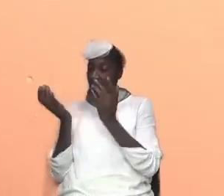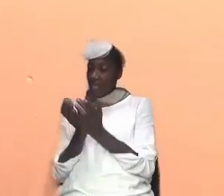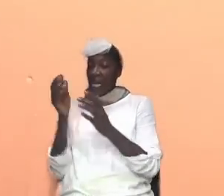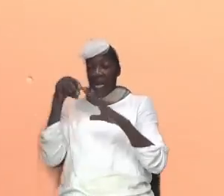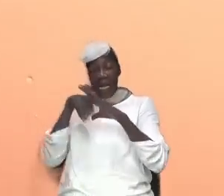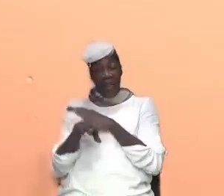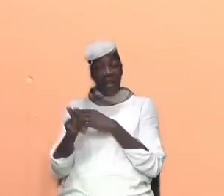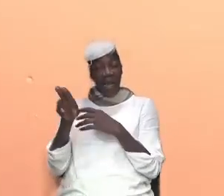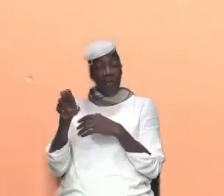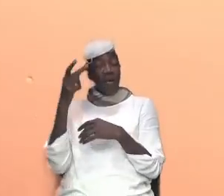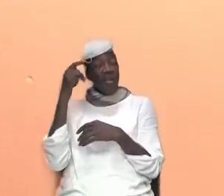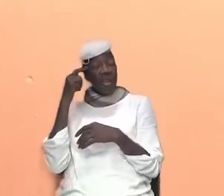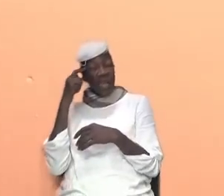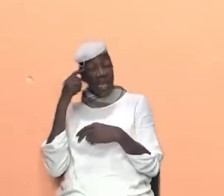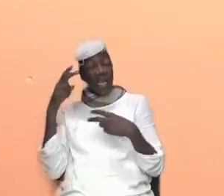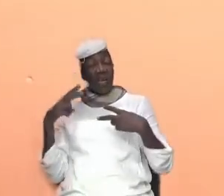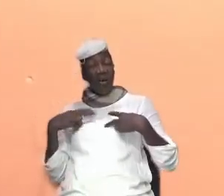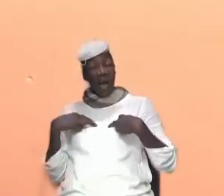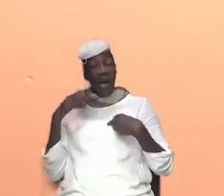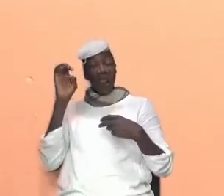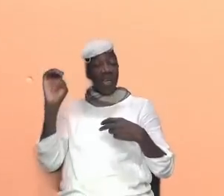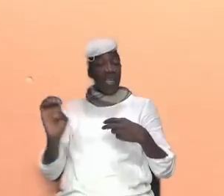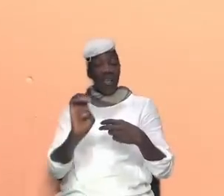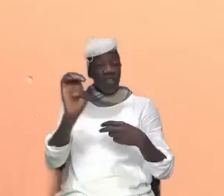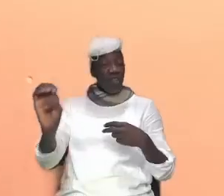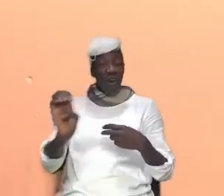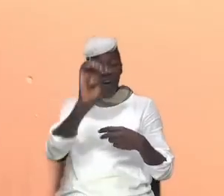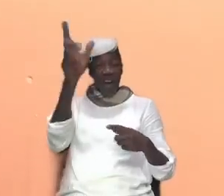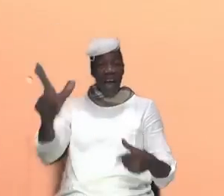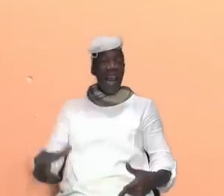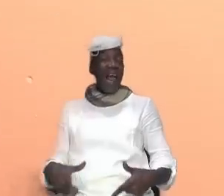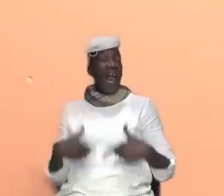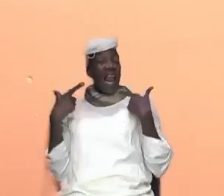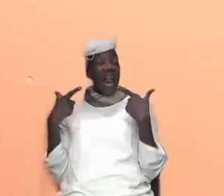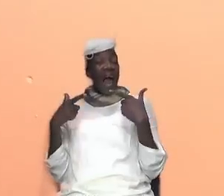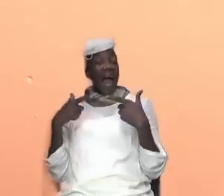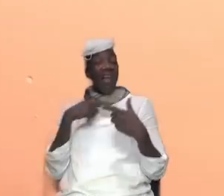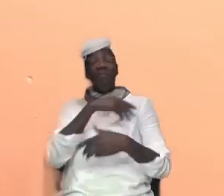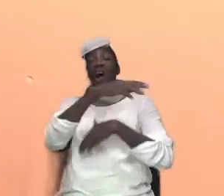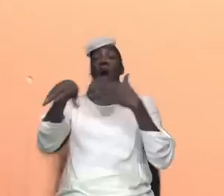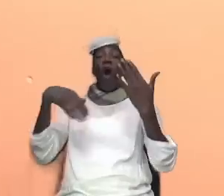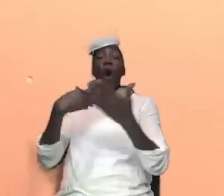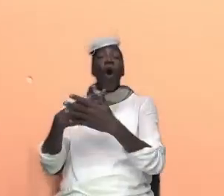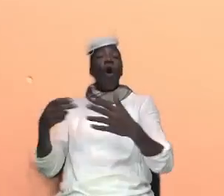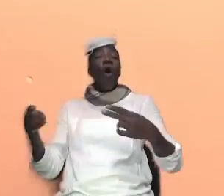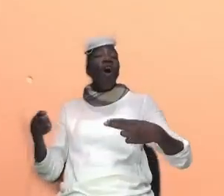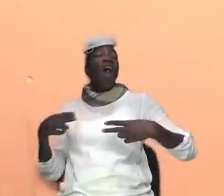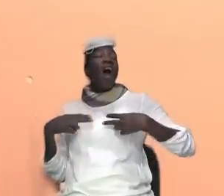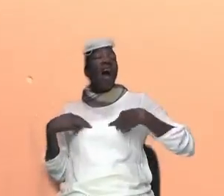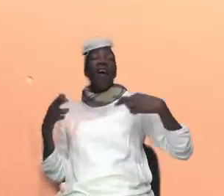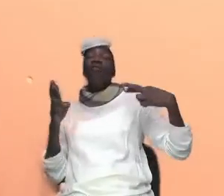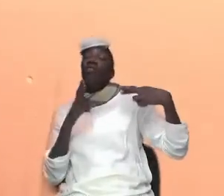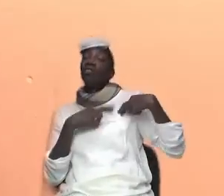have eternal life. So all of us have a responsibility to search the scriptures.